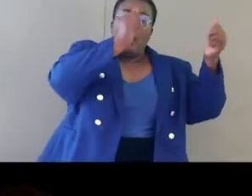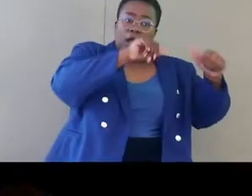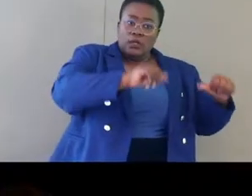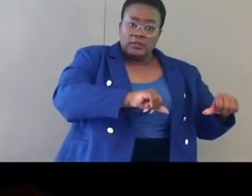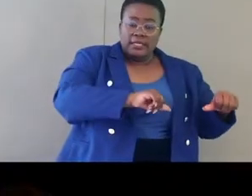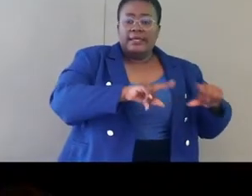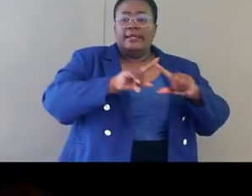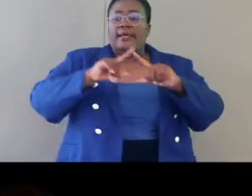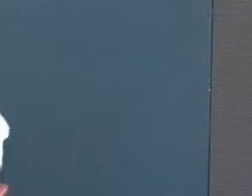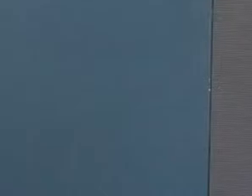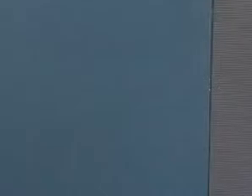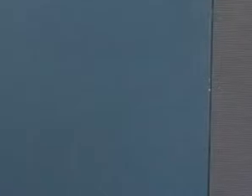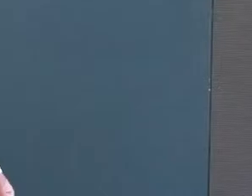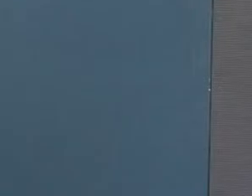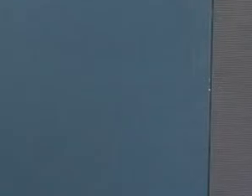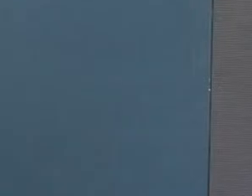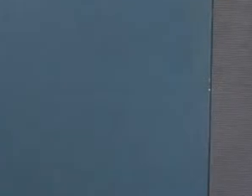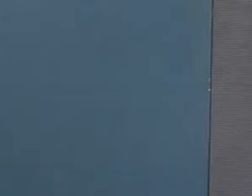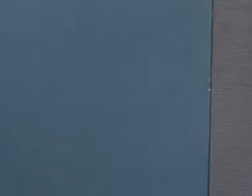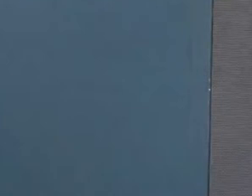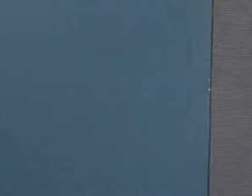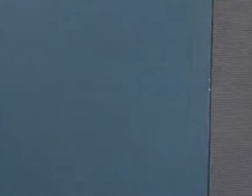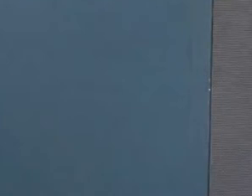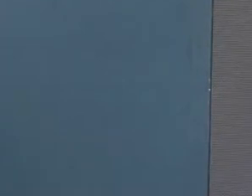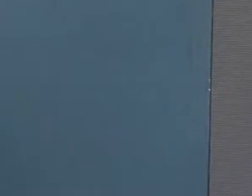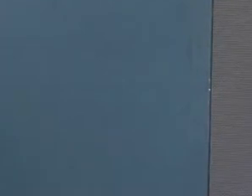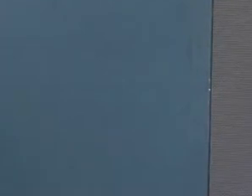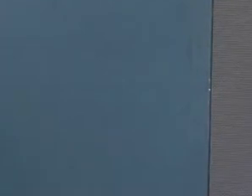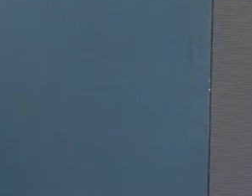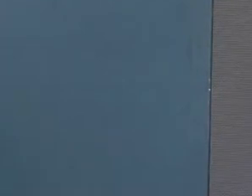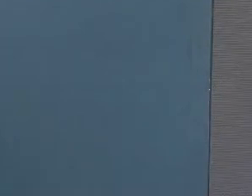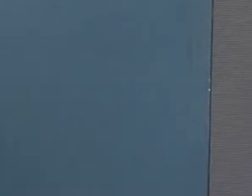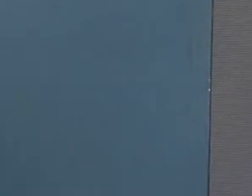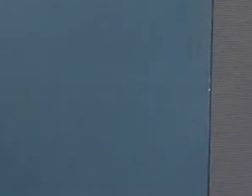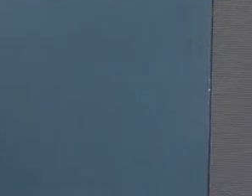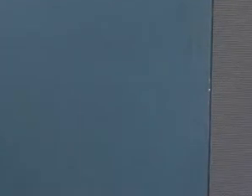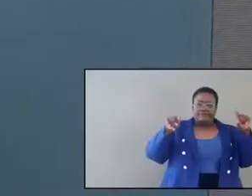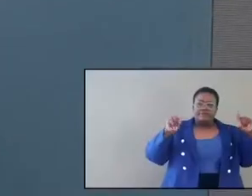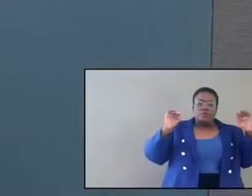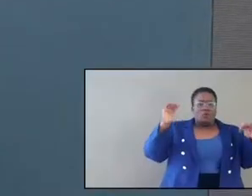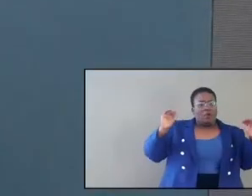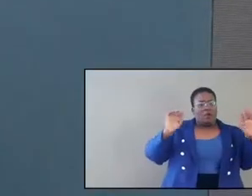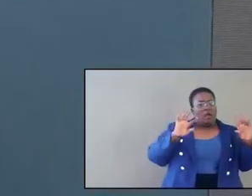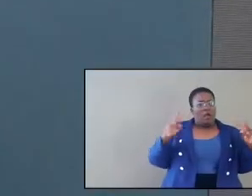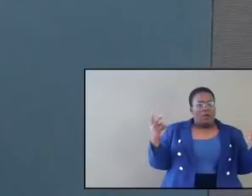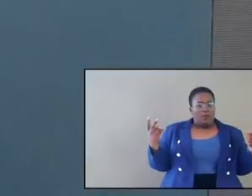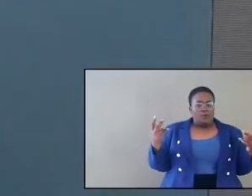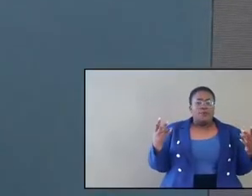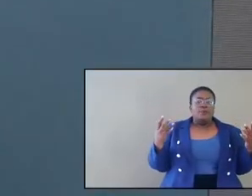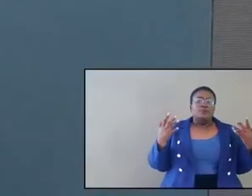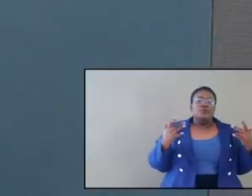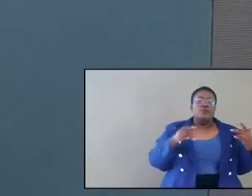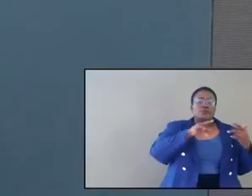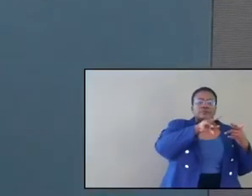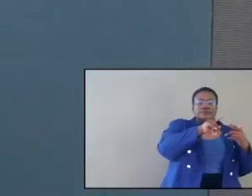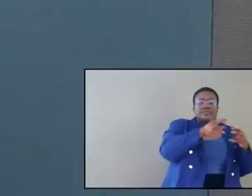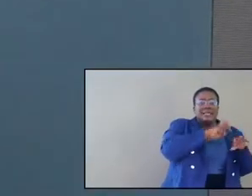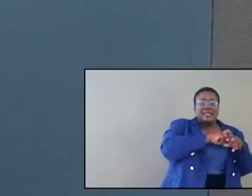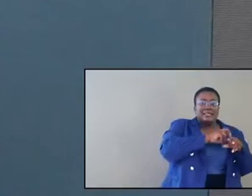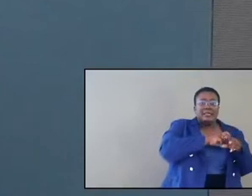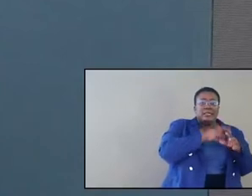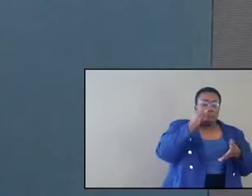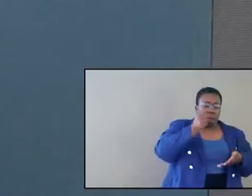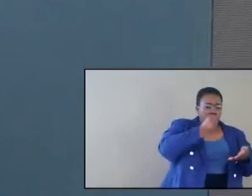economic policy exercise which are different and so we've spoken about how the economy requires real investment we've had huge